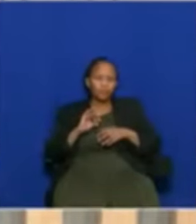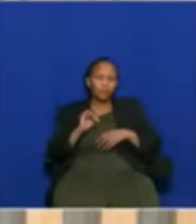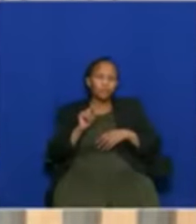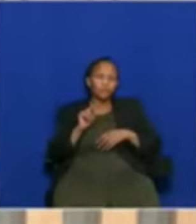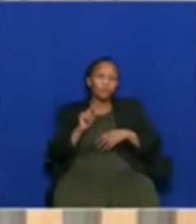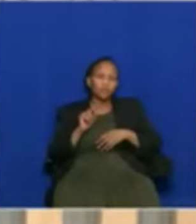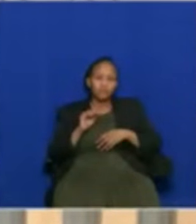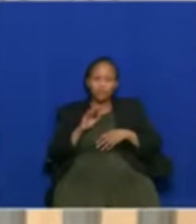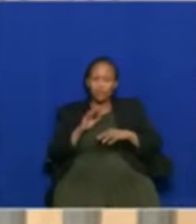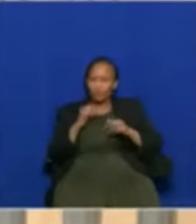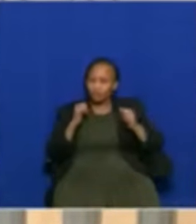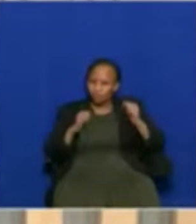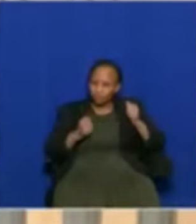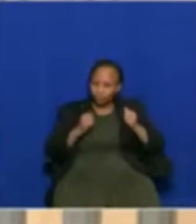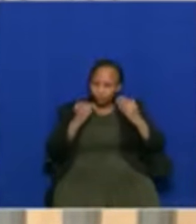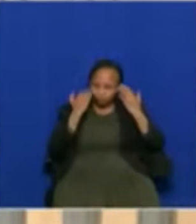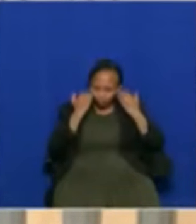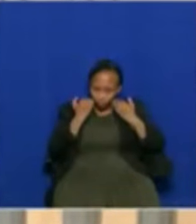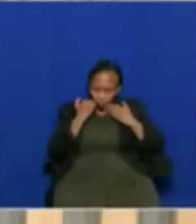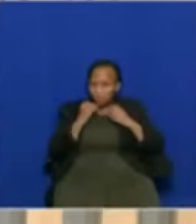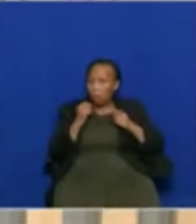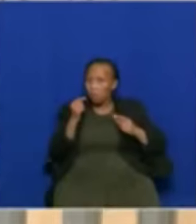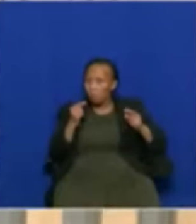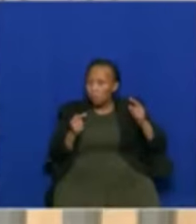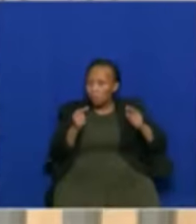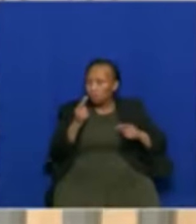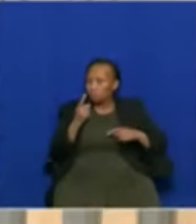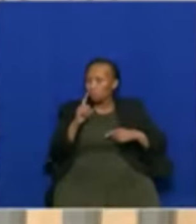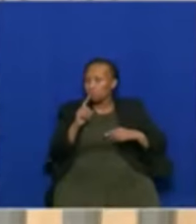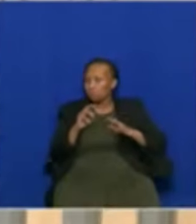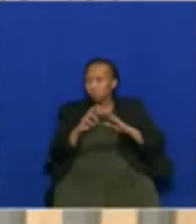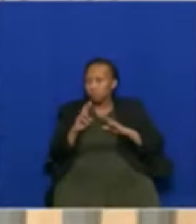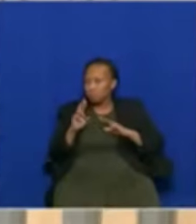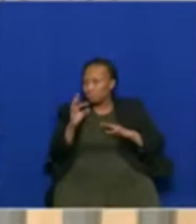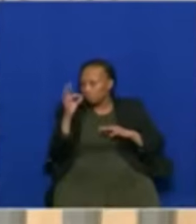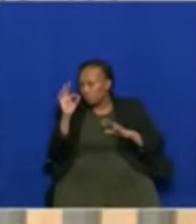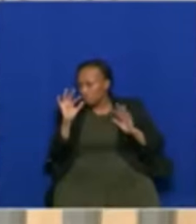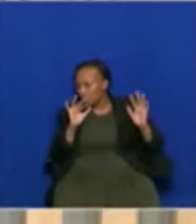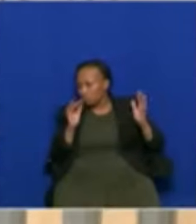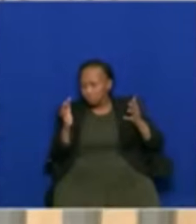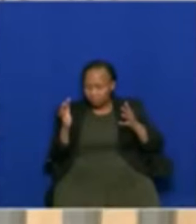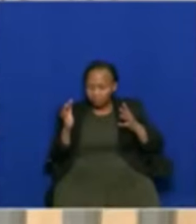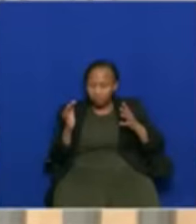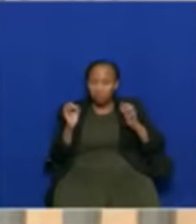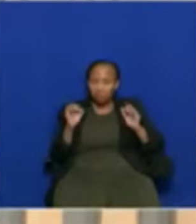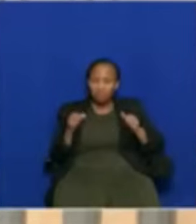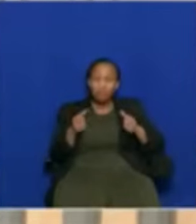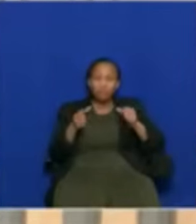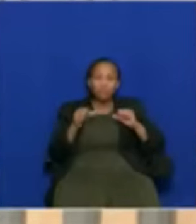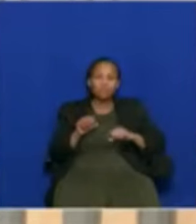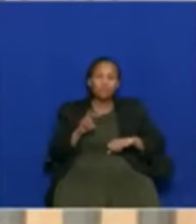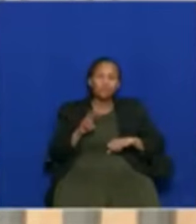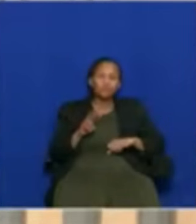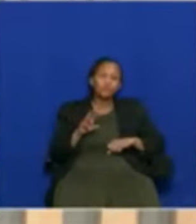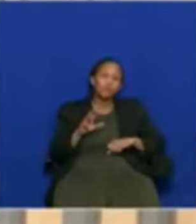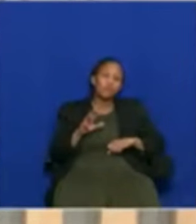of the state. If we go to page 2959, at paragraph